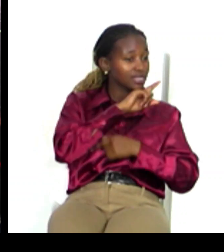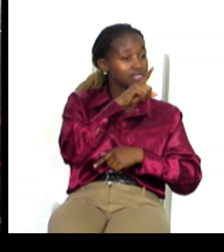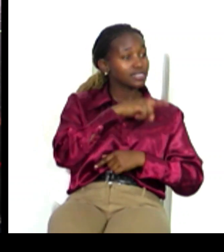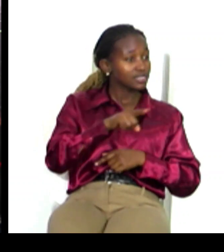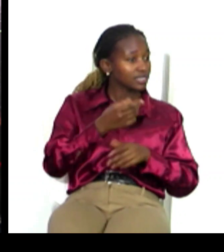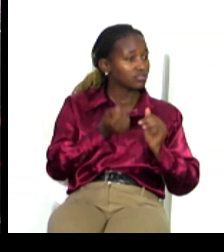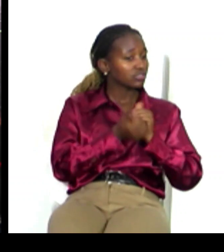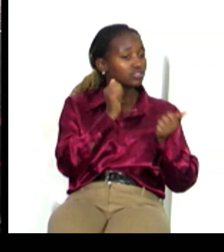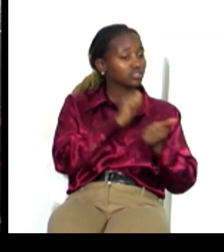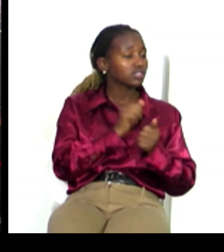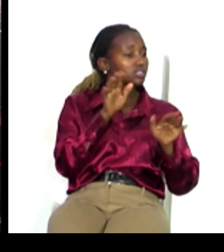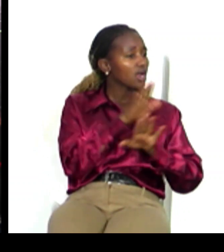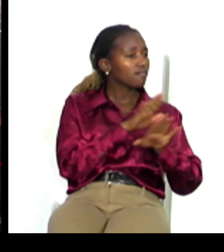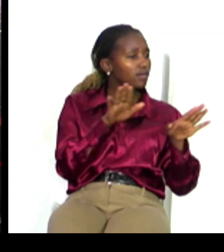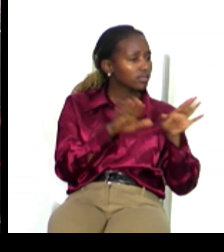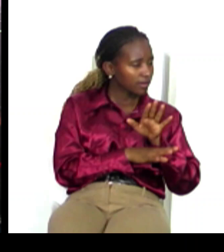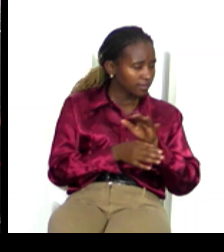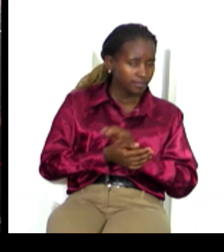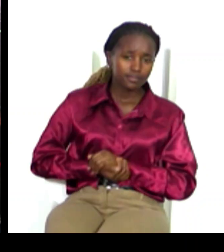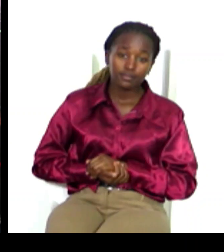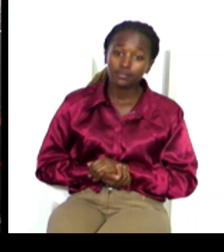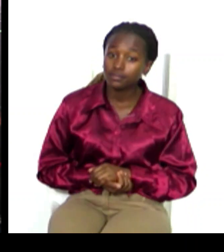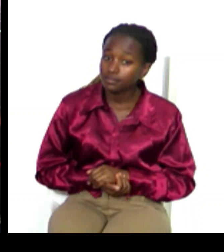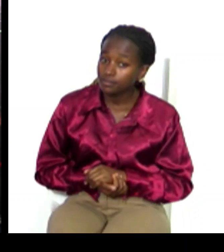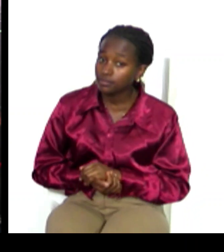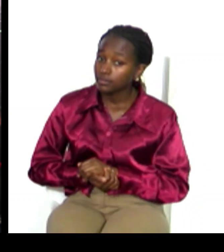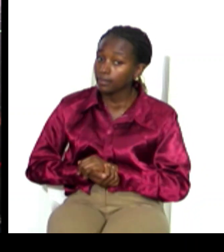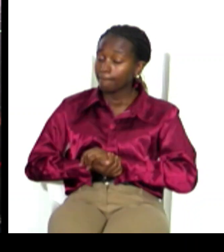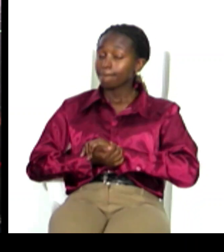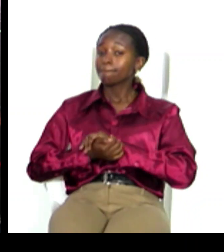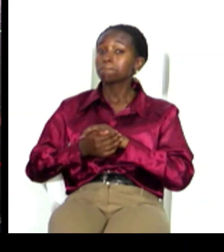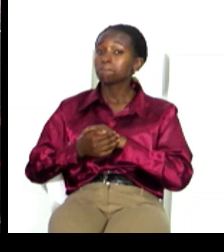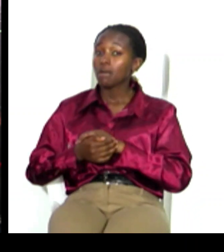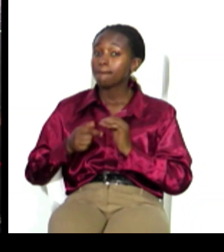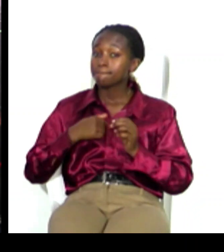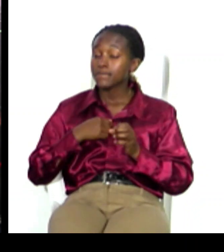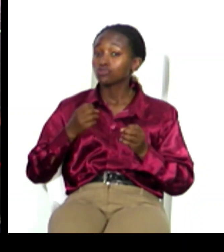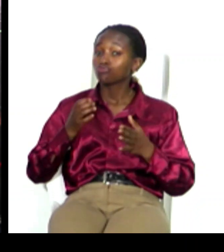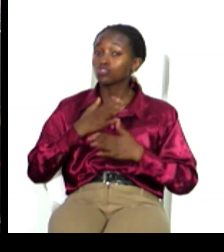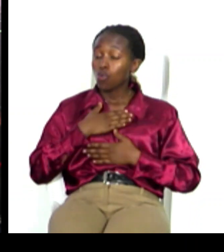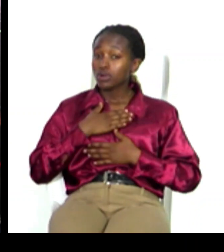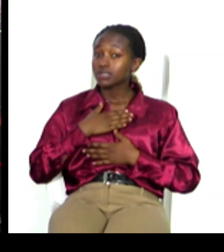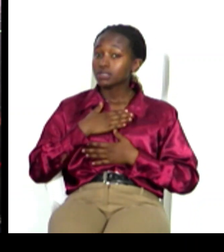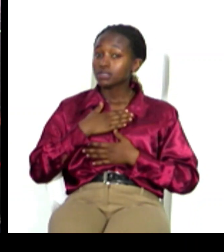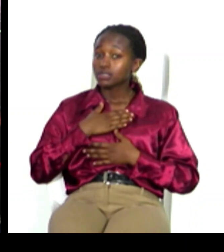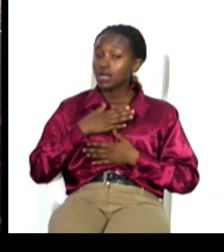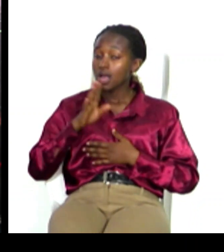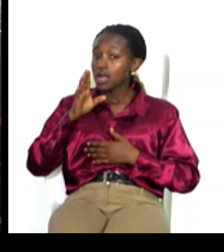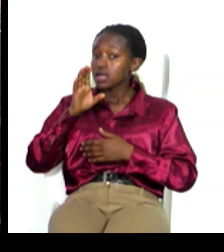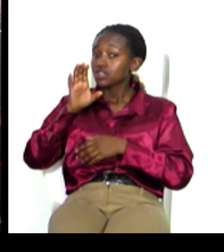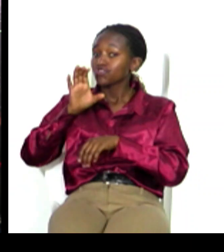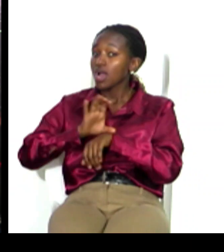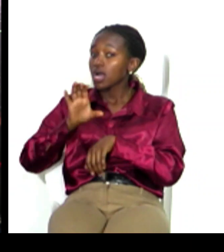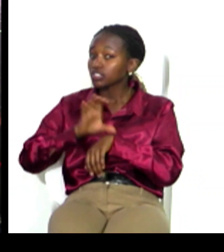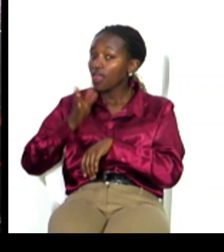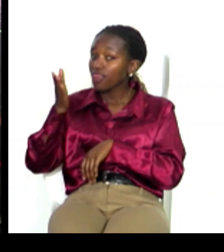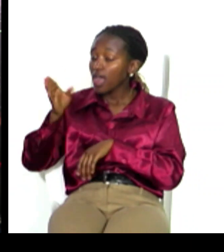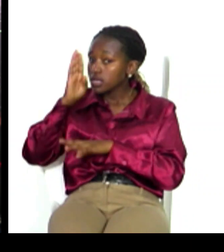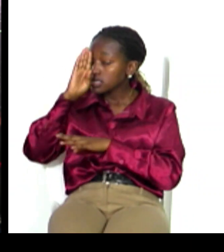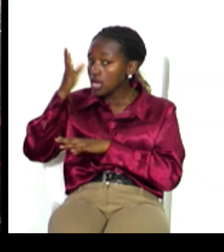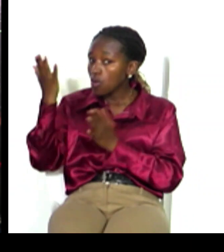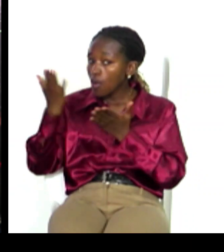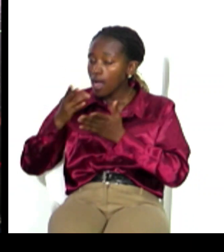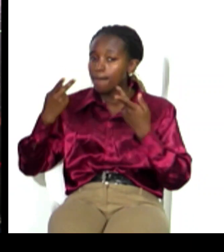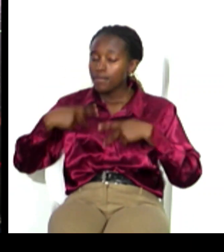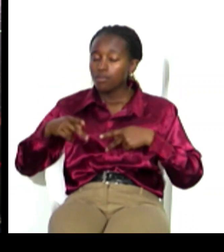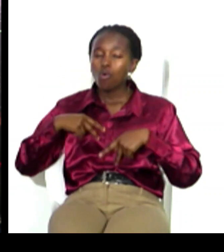I was very surprised on Sunday. Everyone waited for the interview from Rigathi Gachagua. People were surprised to see that. You know very well